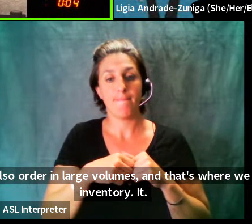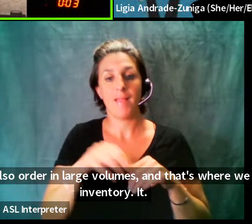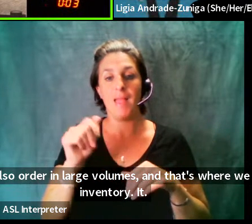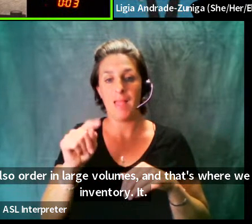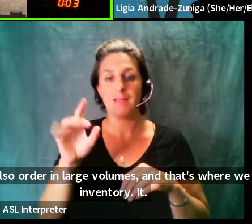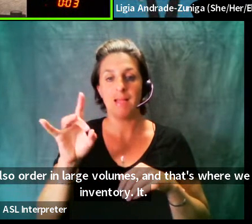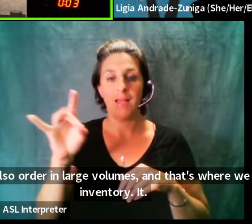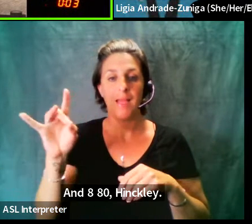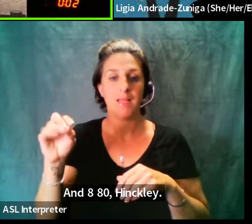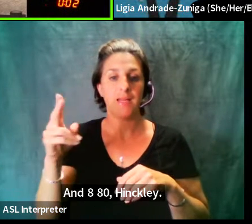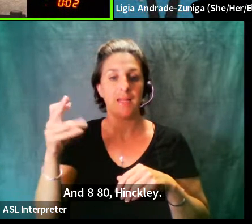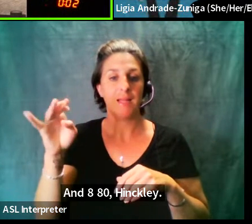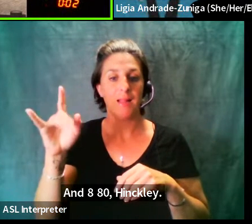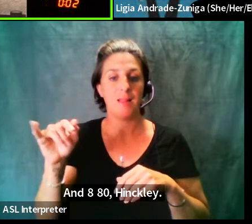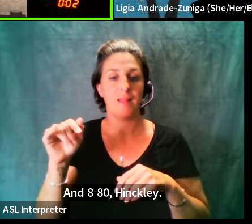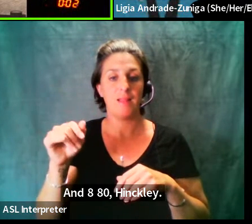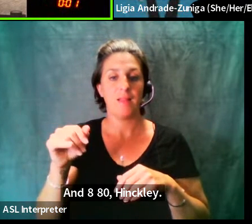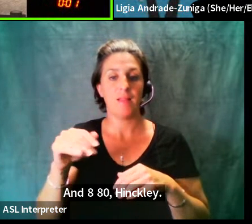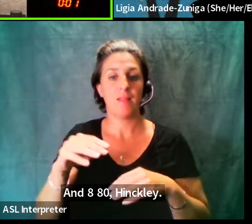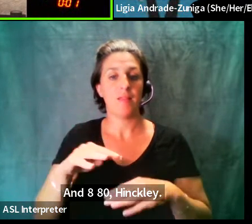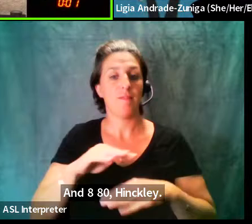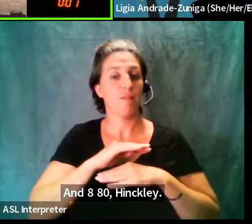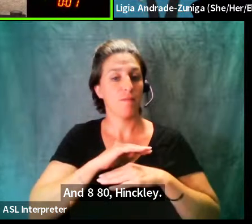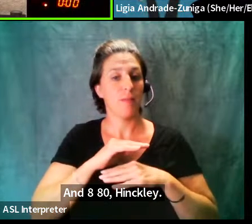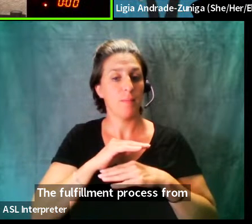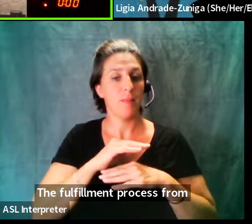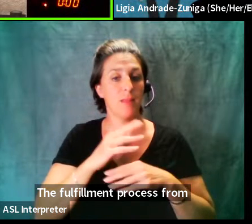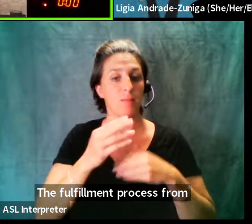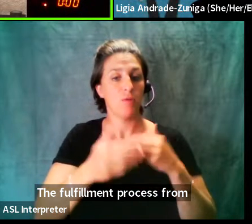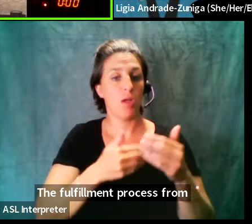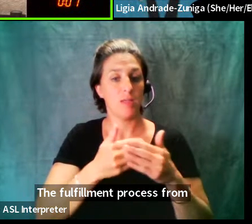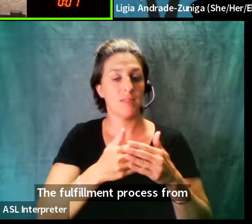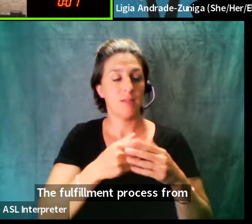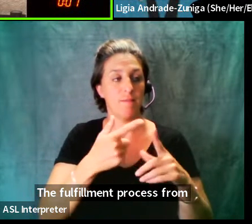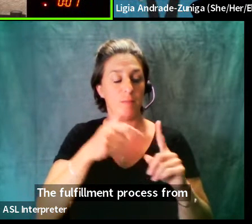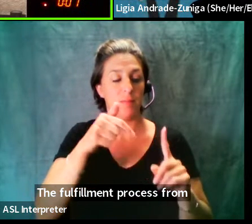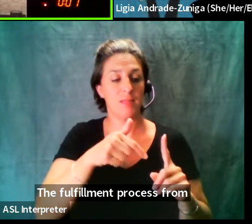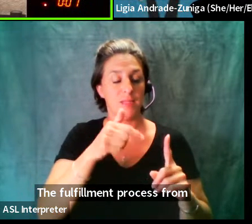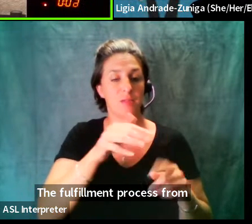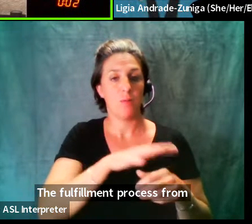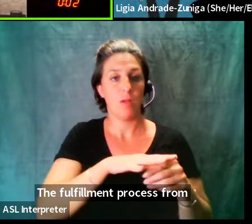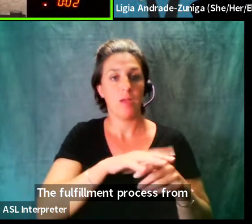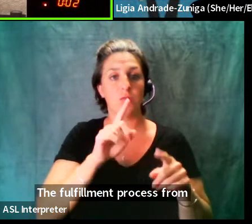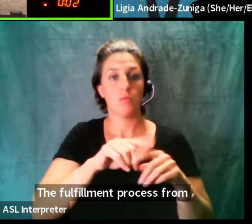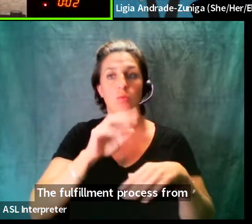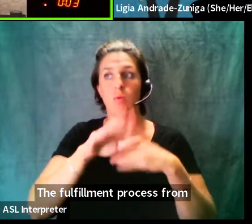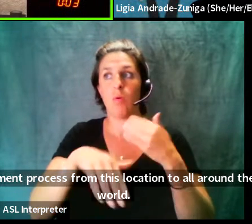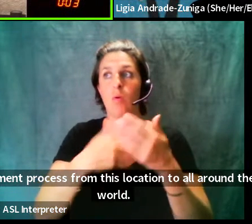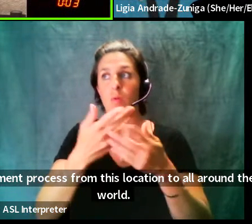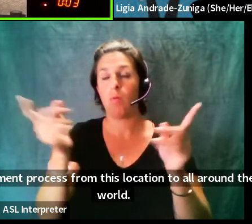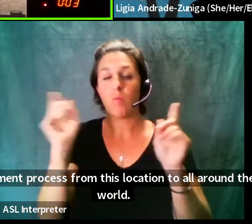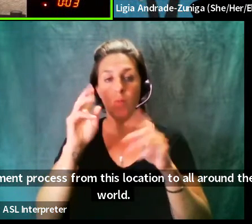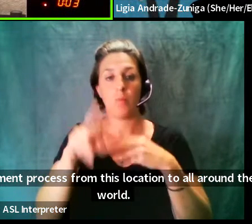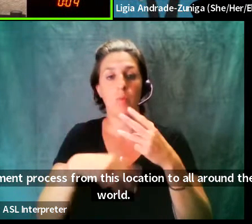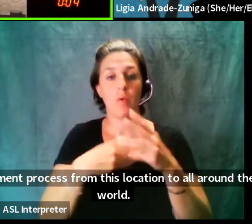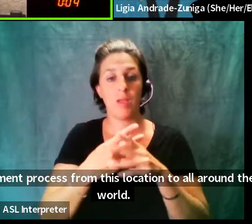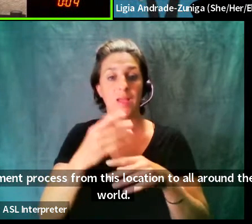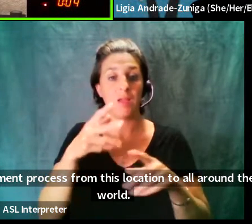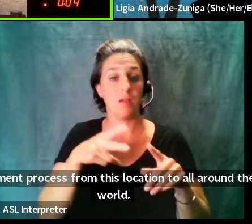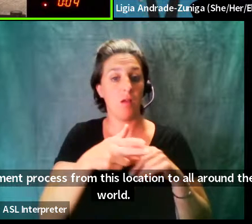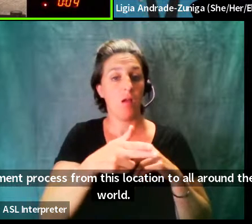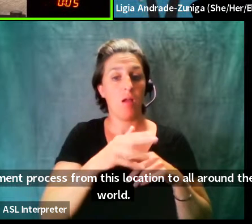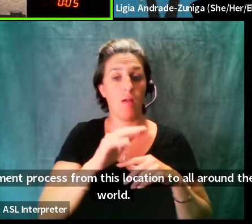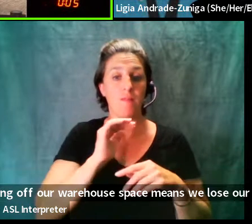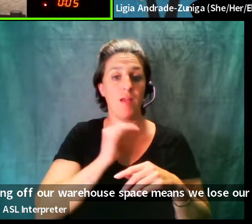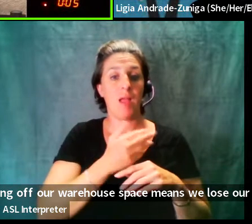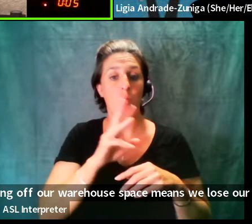The fulfillment process ships from this location to all around the world. Cutting off our warehouse space means we lose our biggest customers